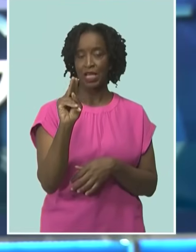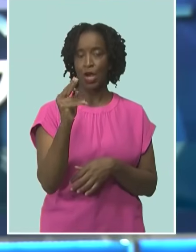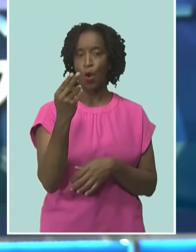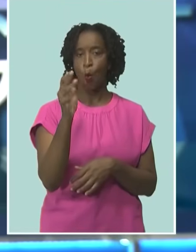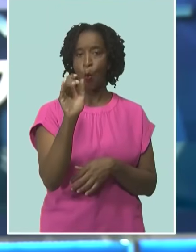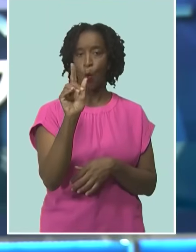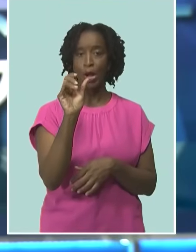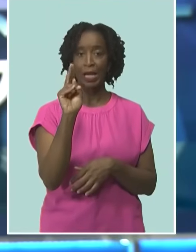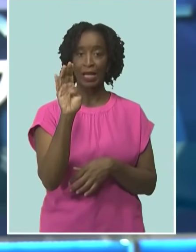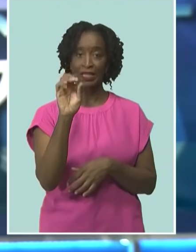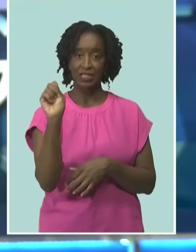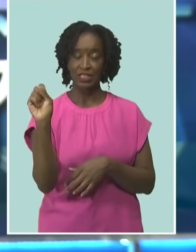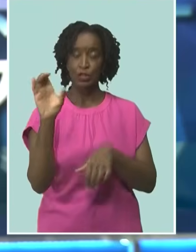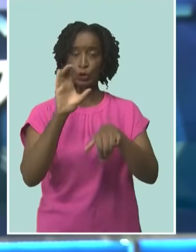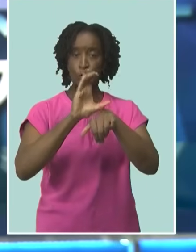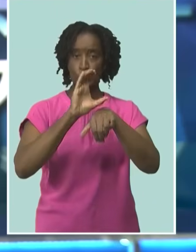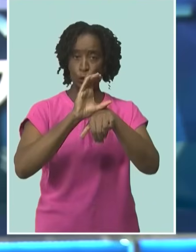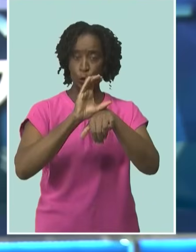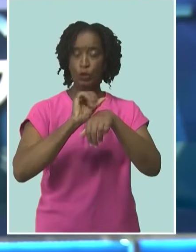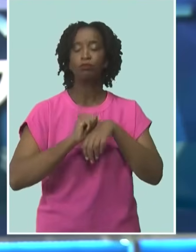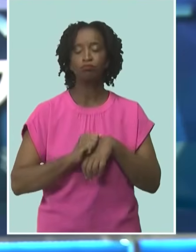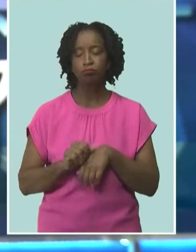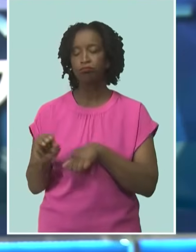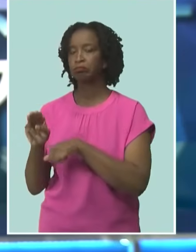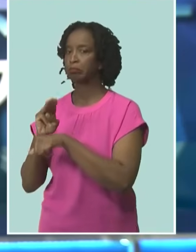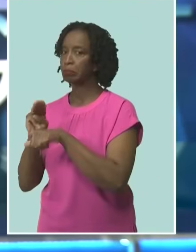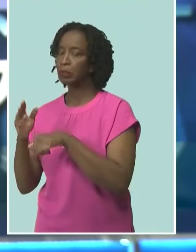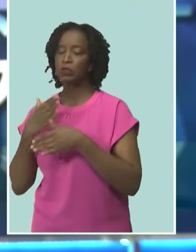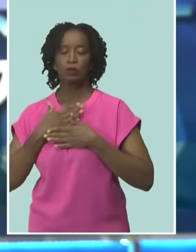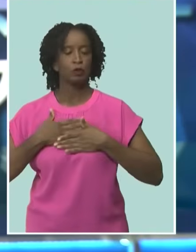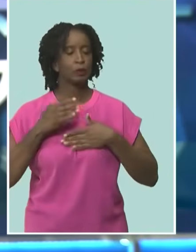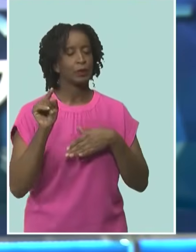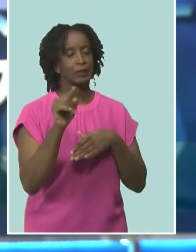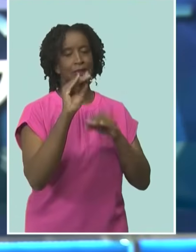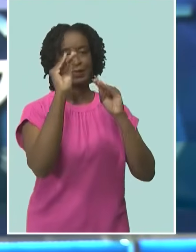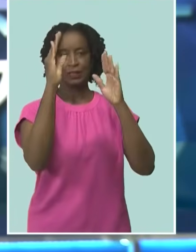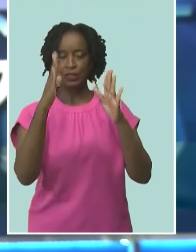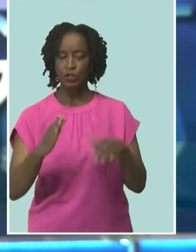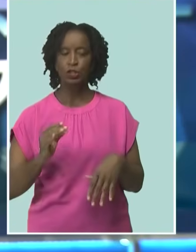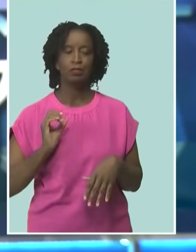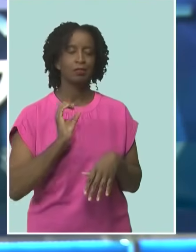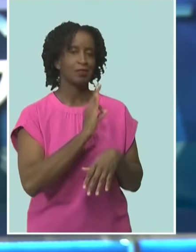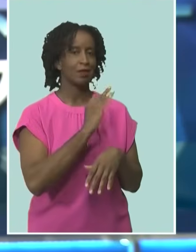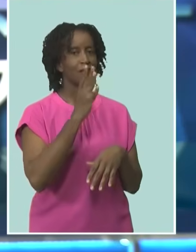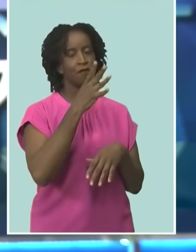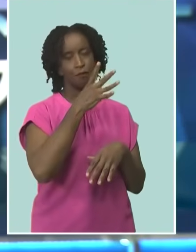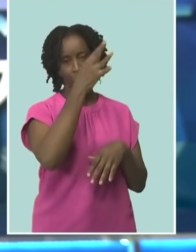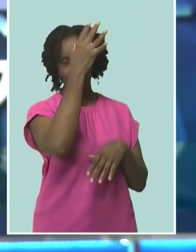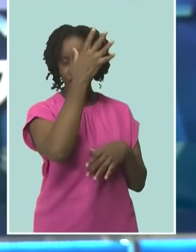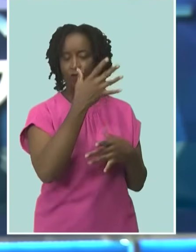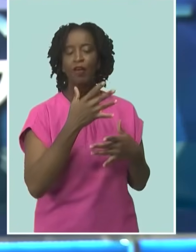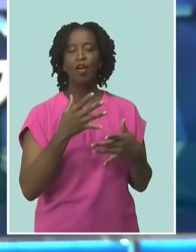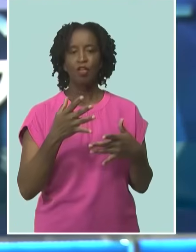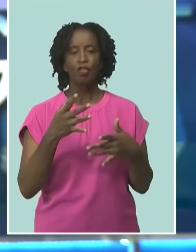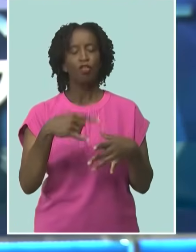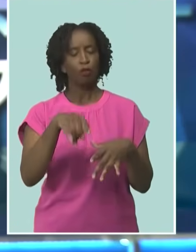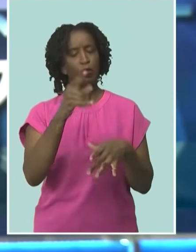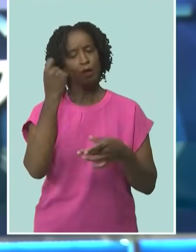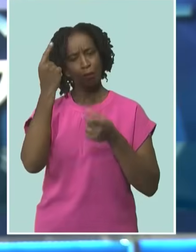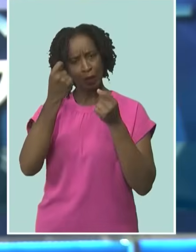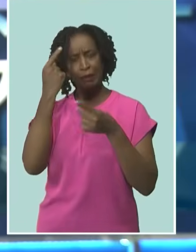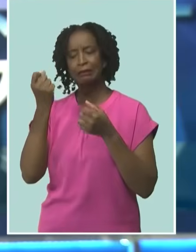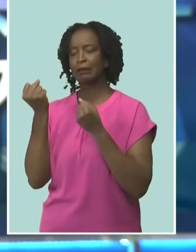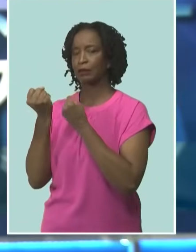appreciates the cooperation and understanding of teachers, support of staff and parents during this transitional period. It says it looks forward